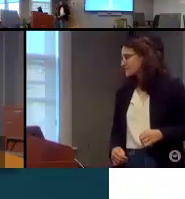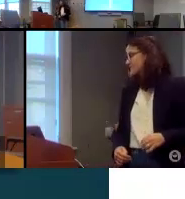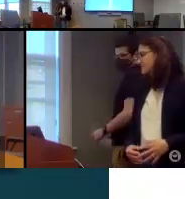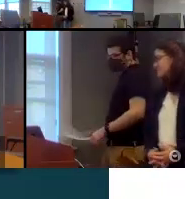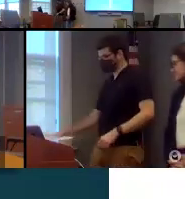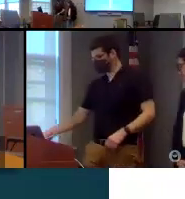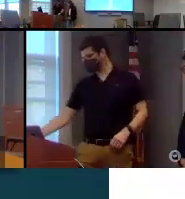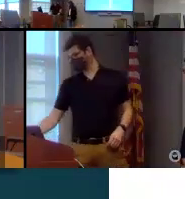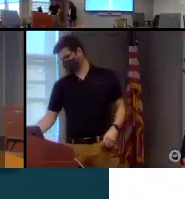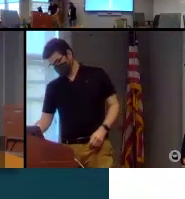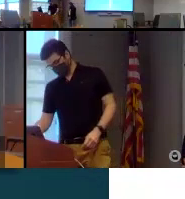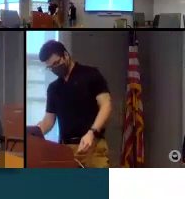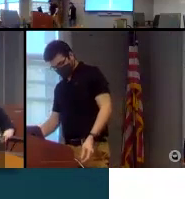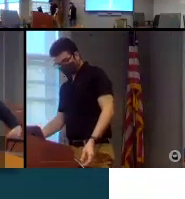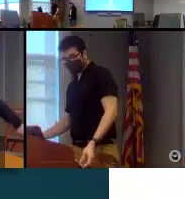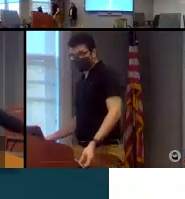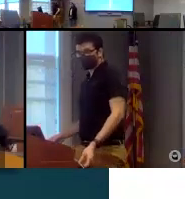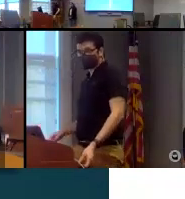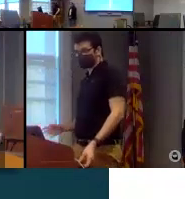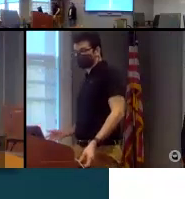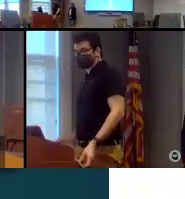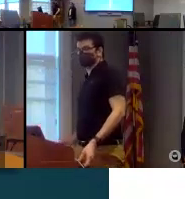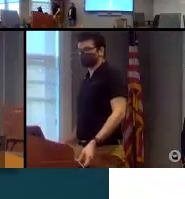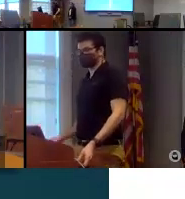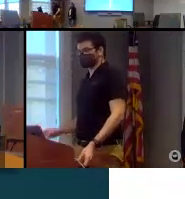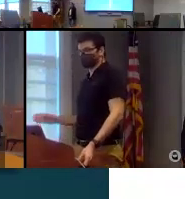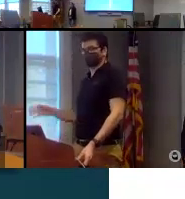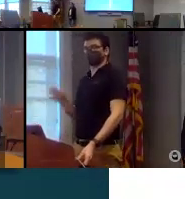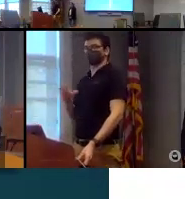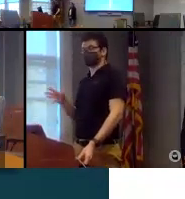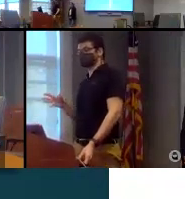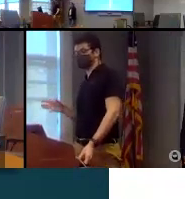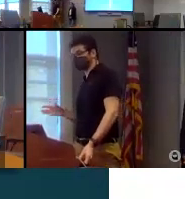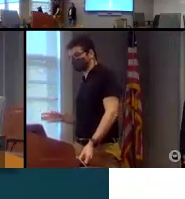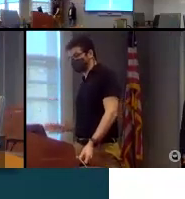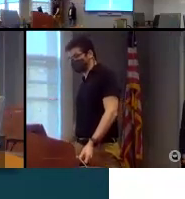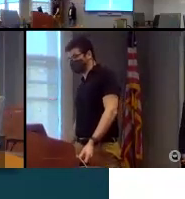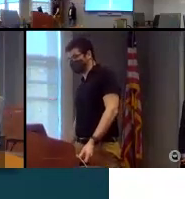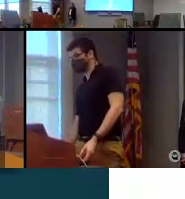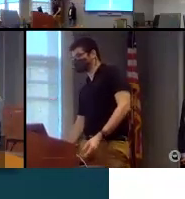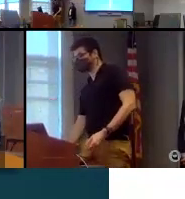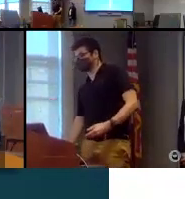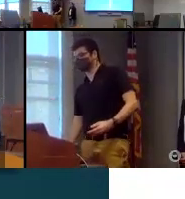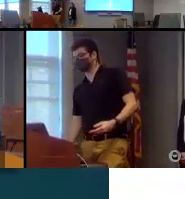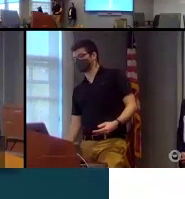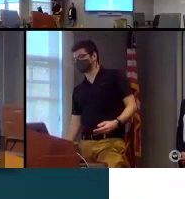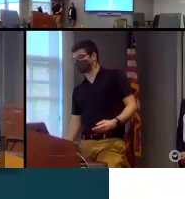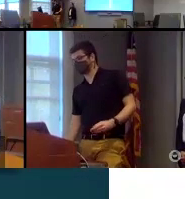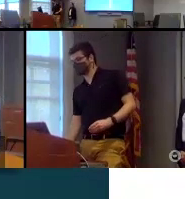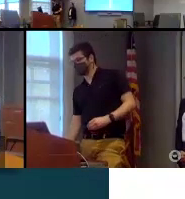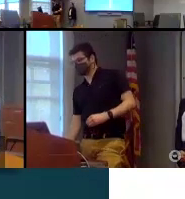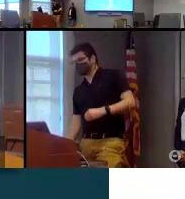for the next bit. Thank you, Dr. Fabiani. So to answer these research questions, specifically focusing more on this first